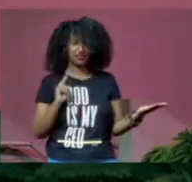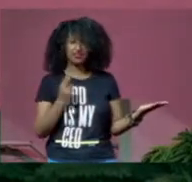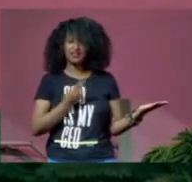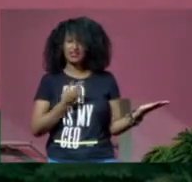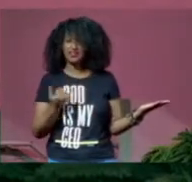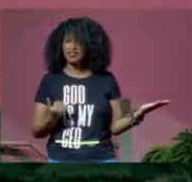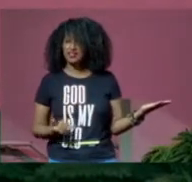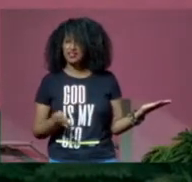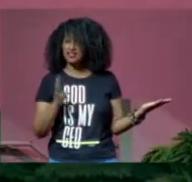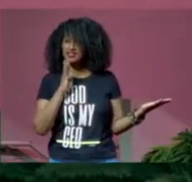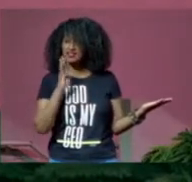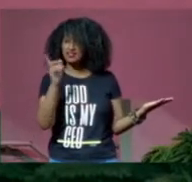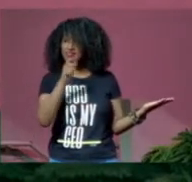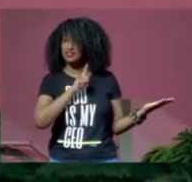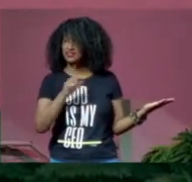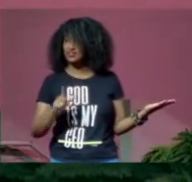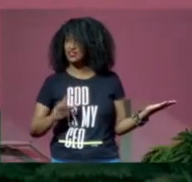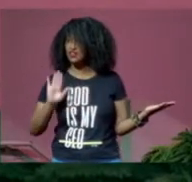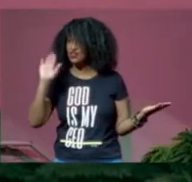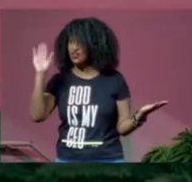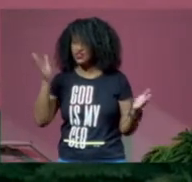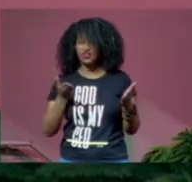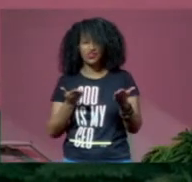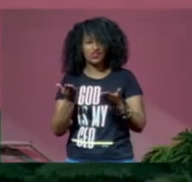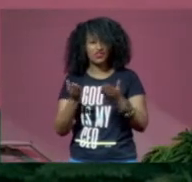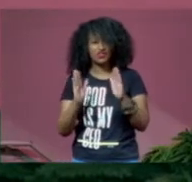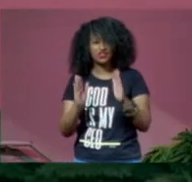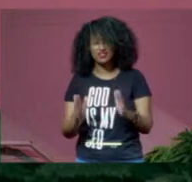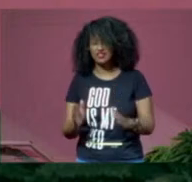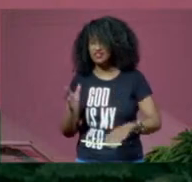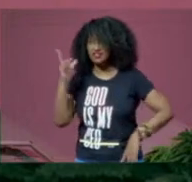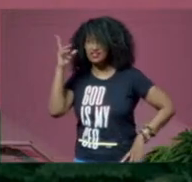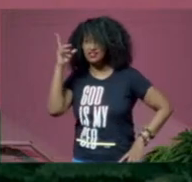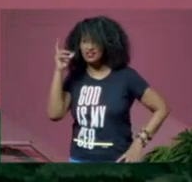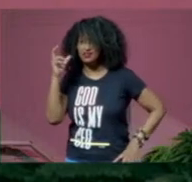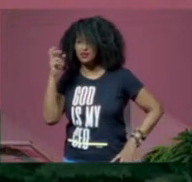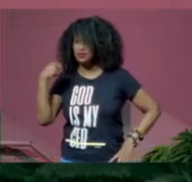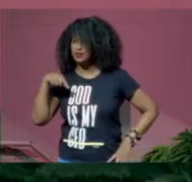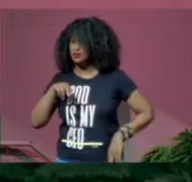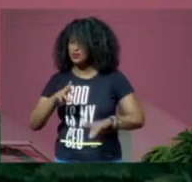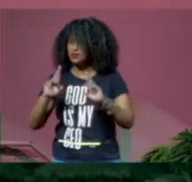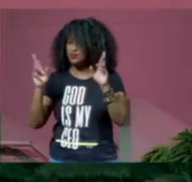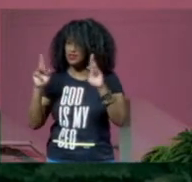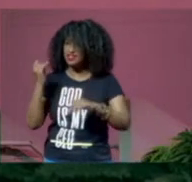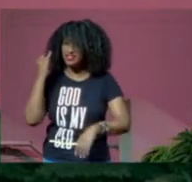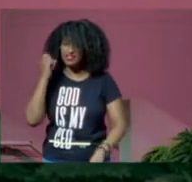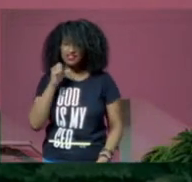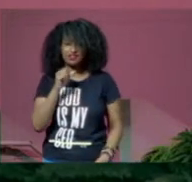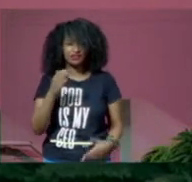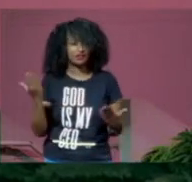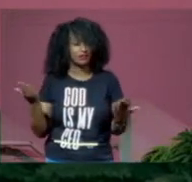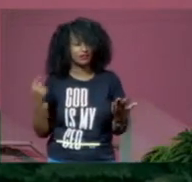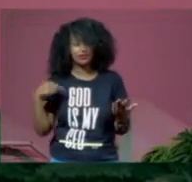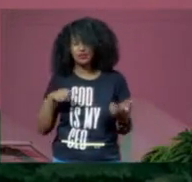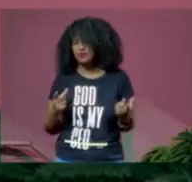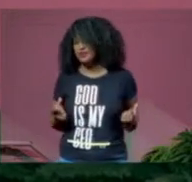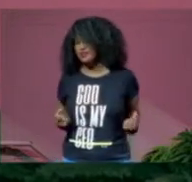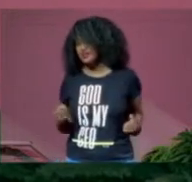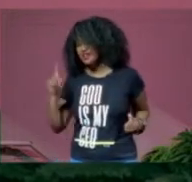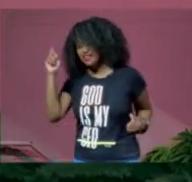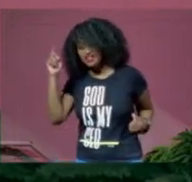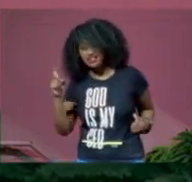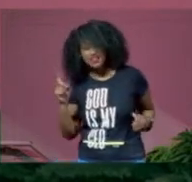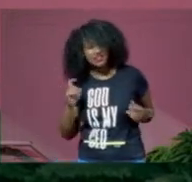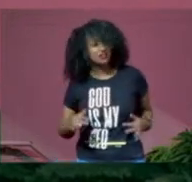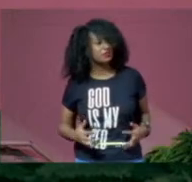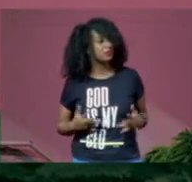Lord, for your servants are listening. If you don't speak, Lord, we won't know what to do. And so we need you to come by here